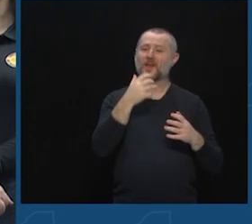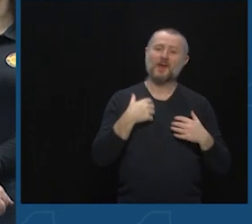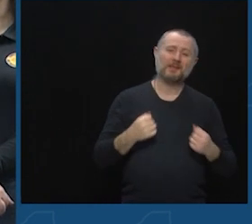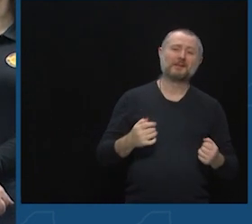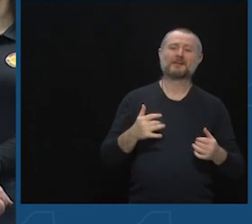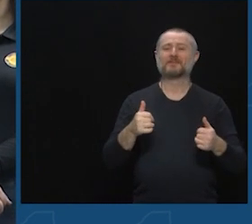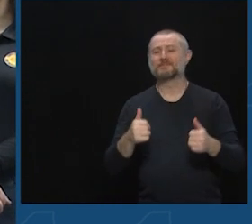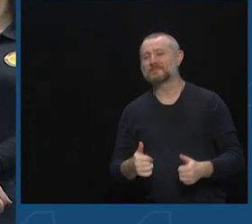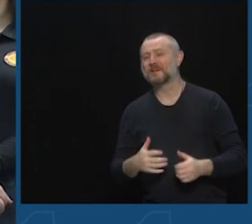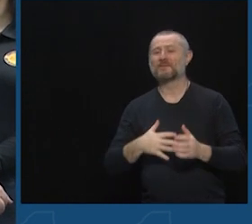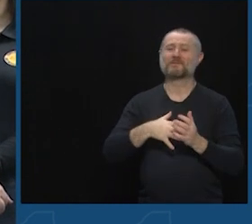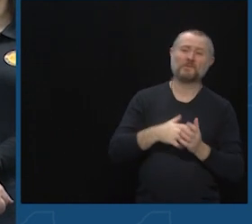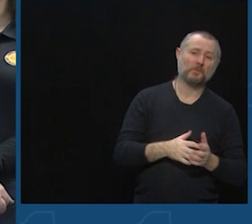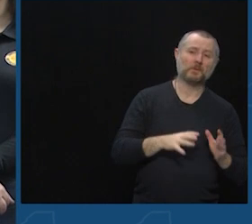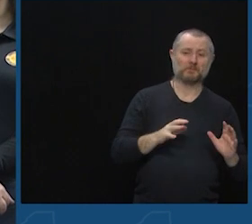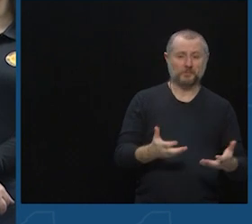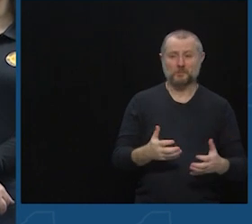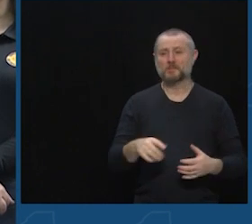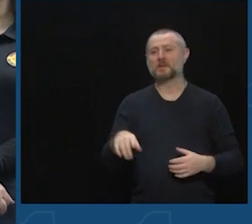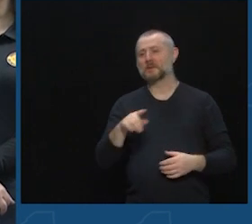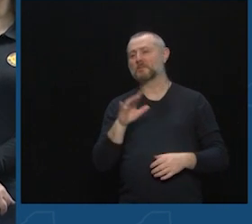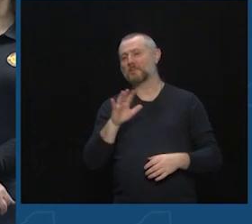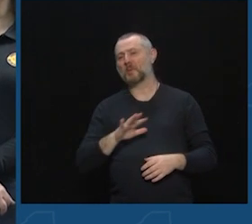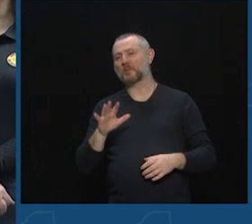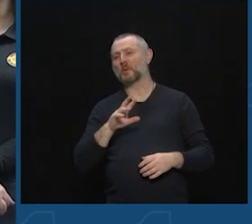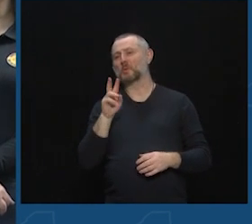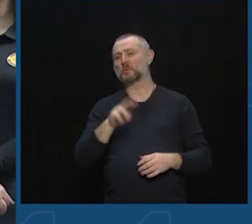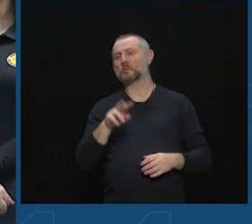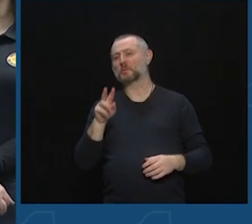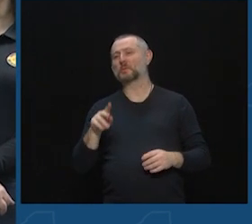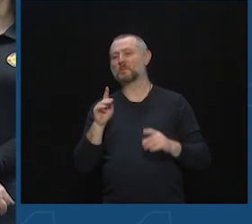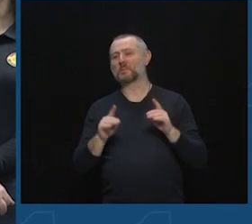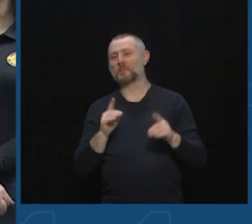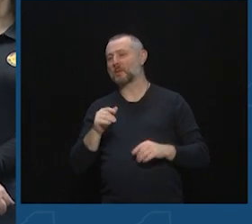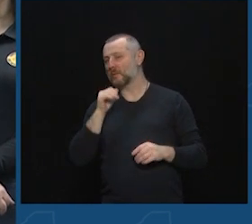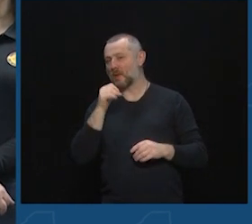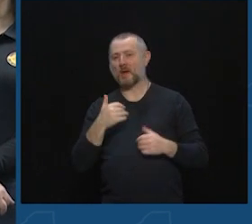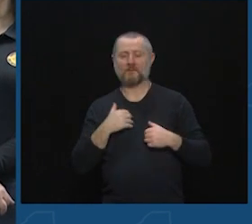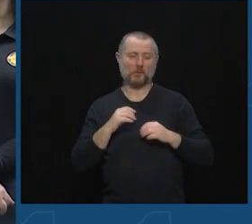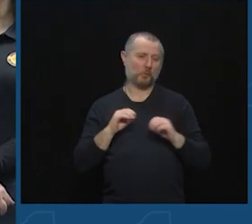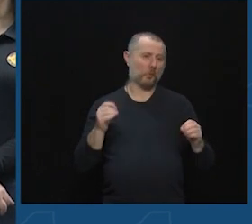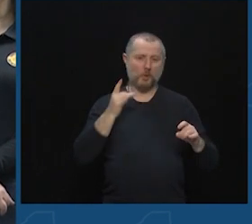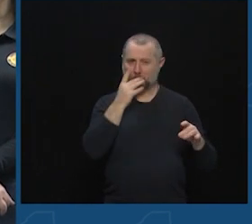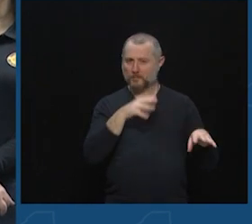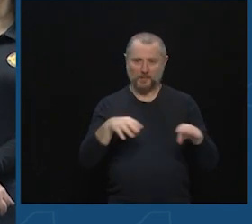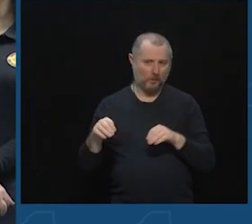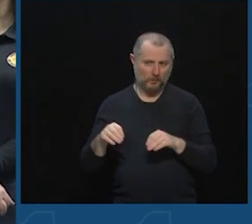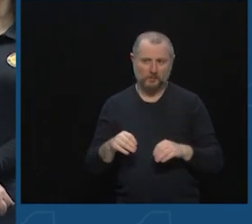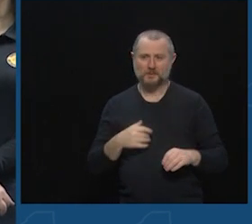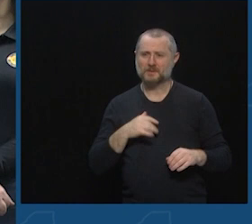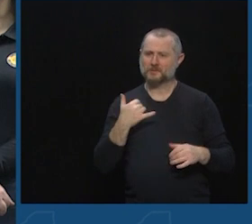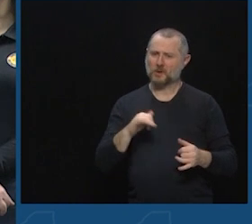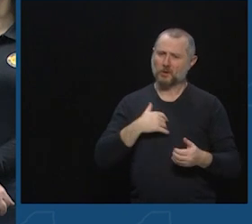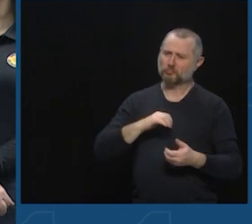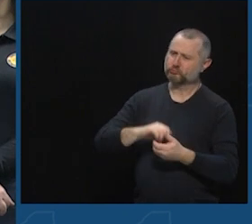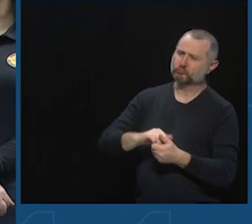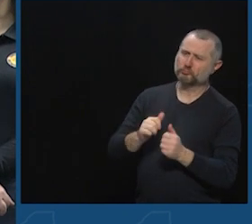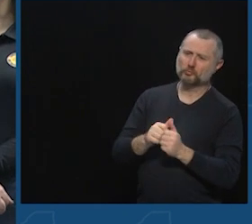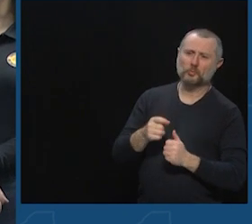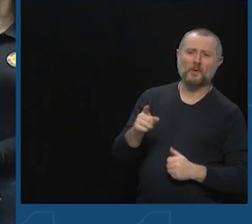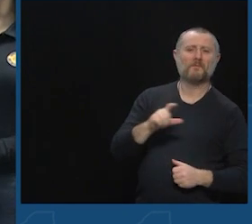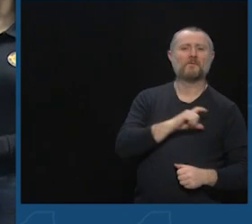That number is around 22 and continues to drop. We've been coordinating that outreach with our partners at the Ulster County Sheriff's